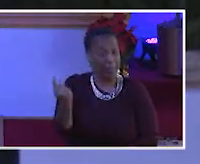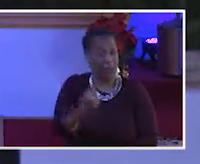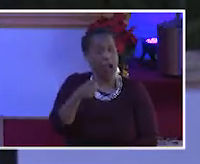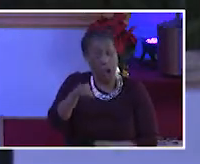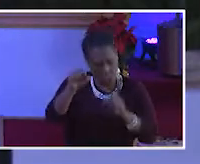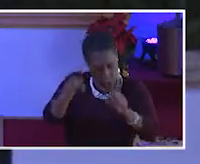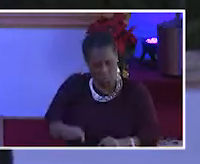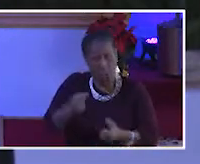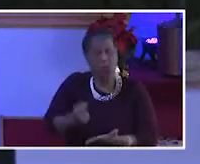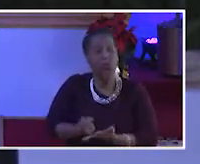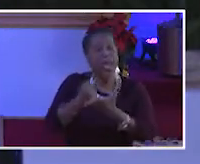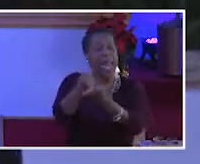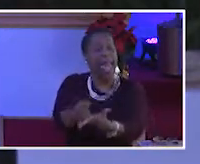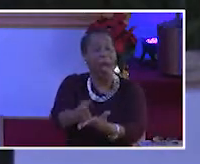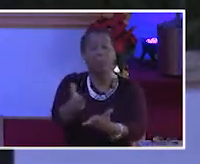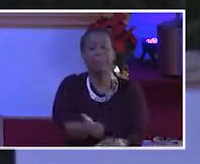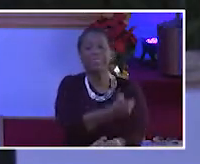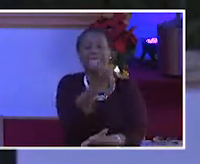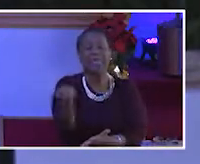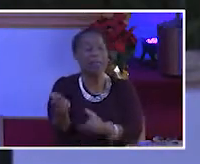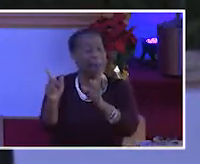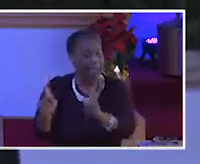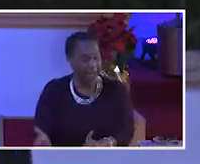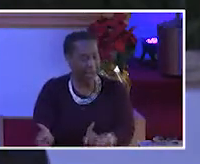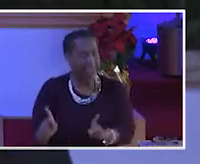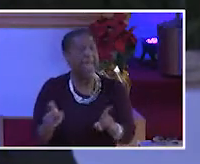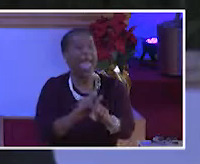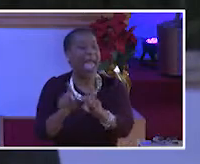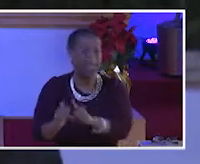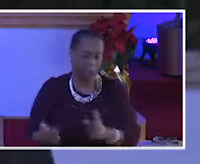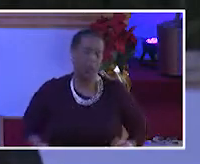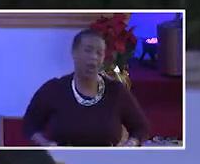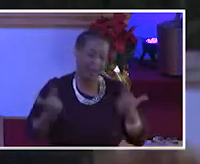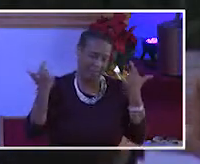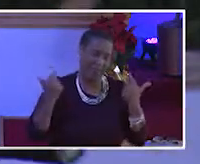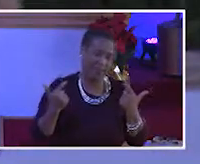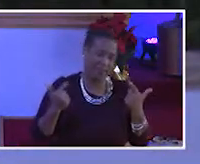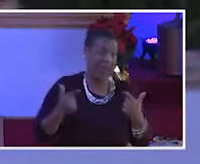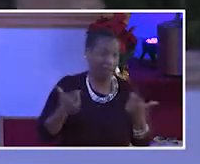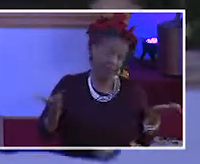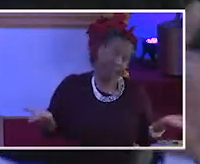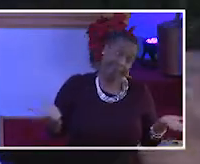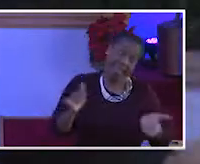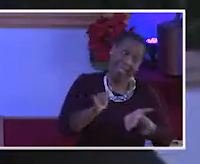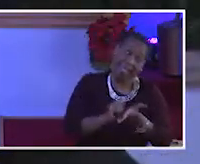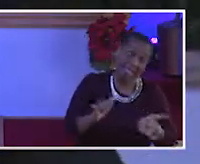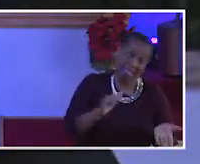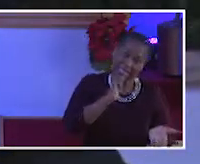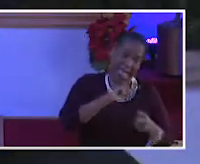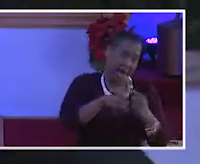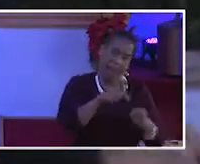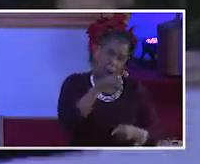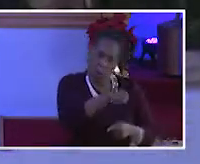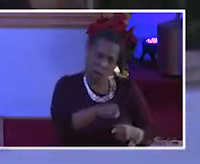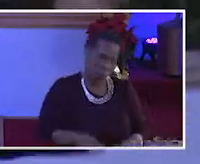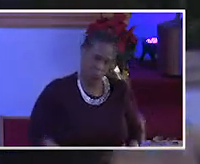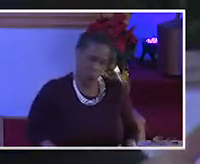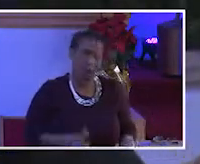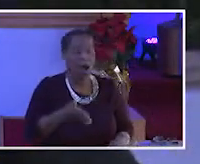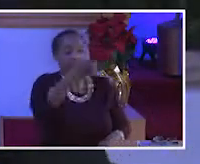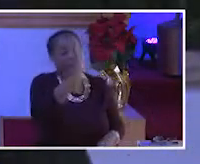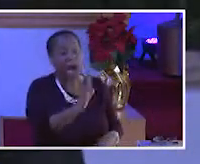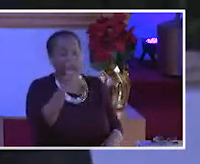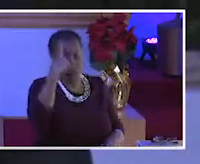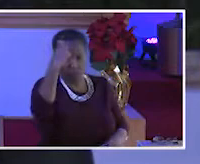you can help somebody as you pass along. And beloved, it's not about you. God's